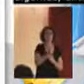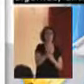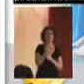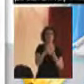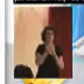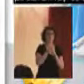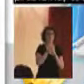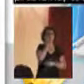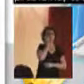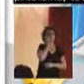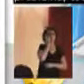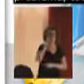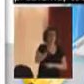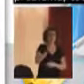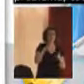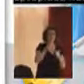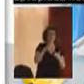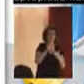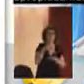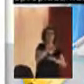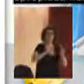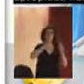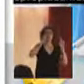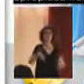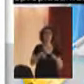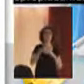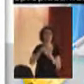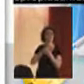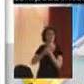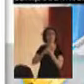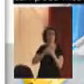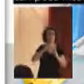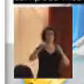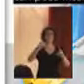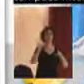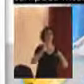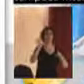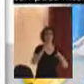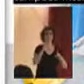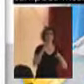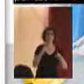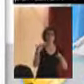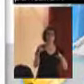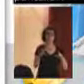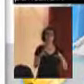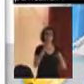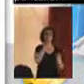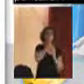in 2011, the rate of penetration of mobile technology in Spain